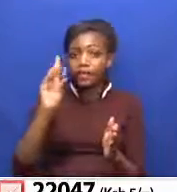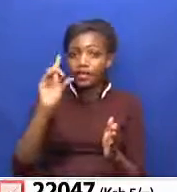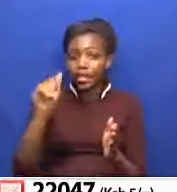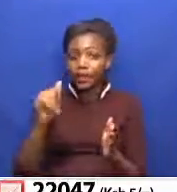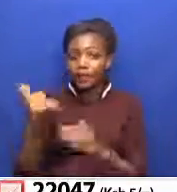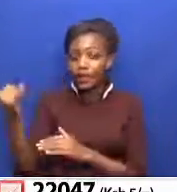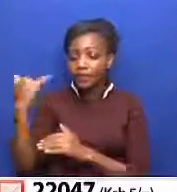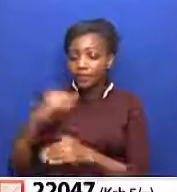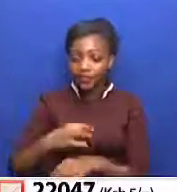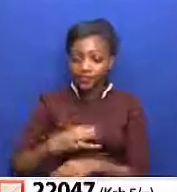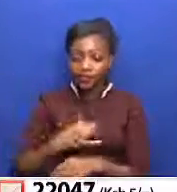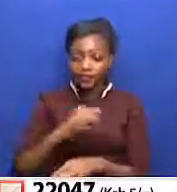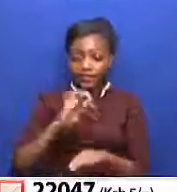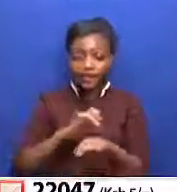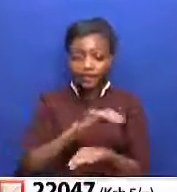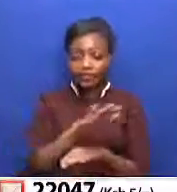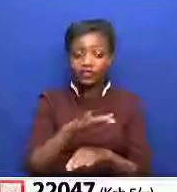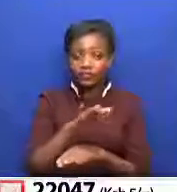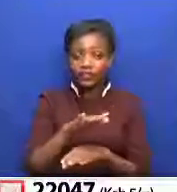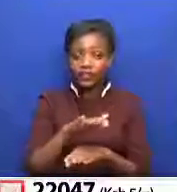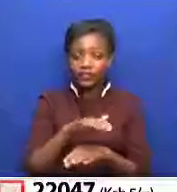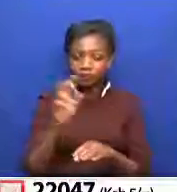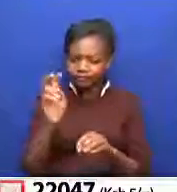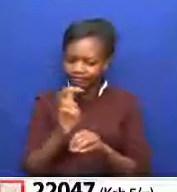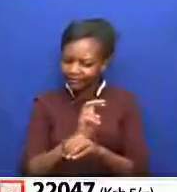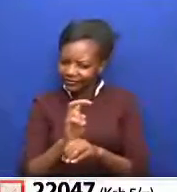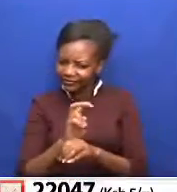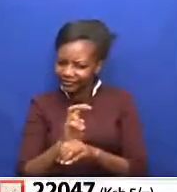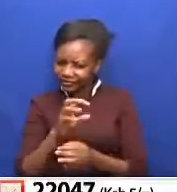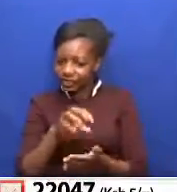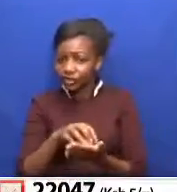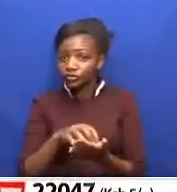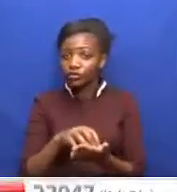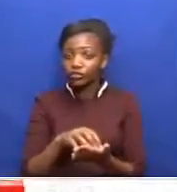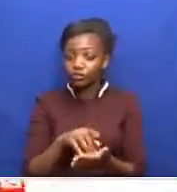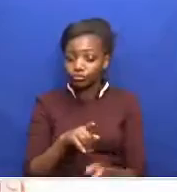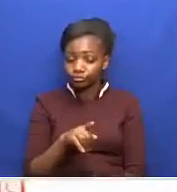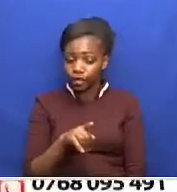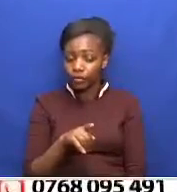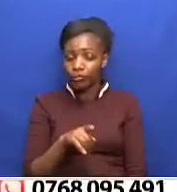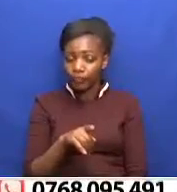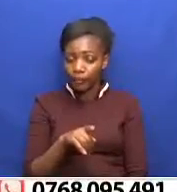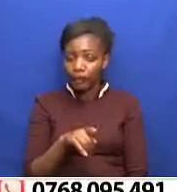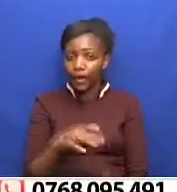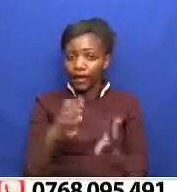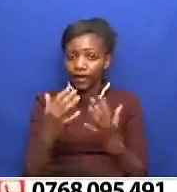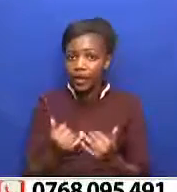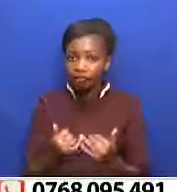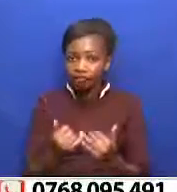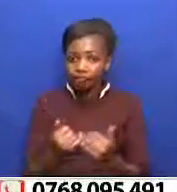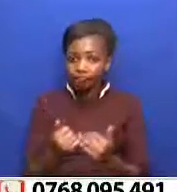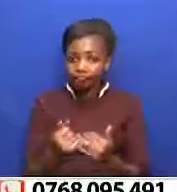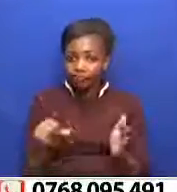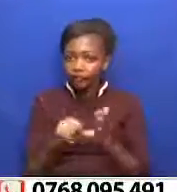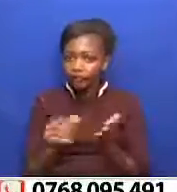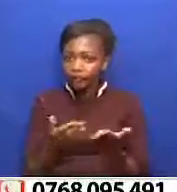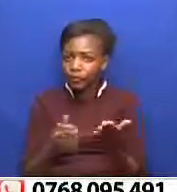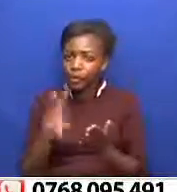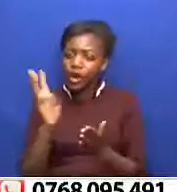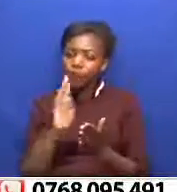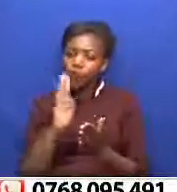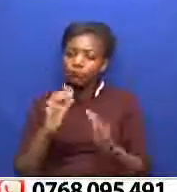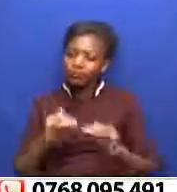yesterday visited the affected area to ascertain the situation of the displaced people brought about by rising waters,